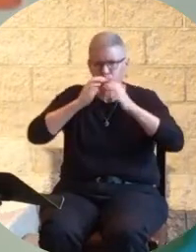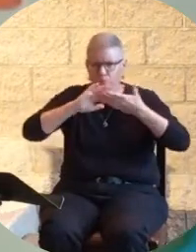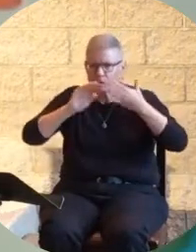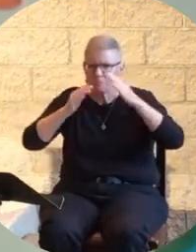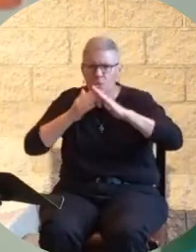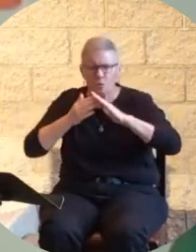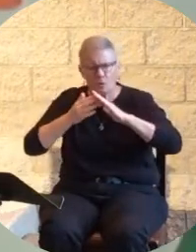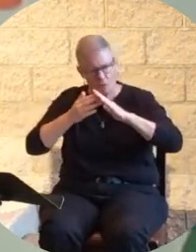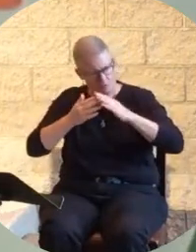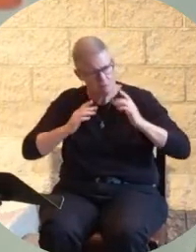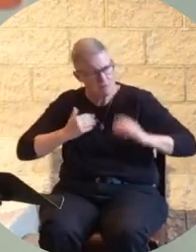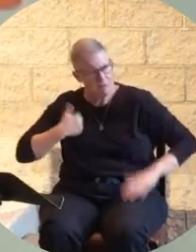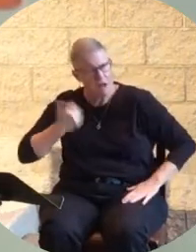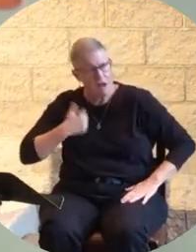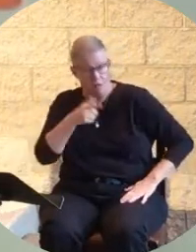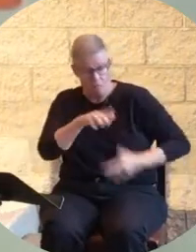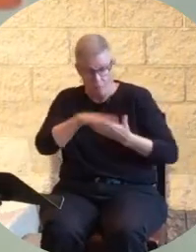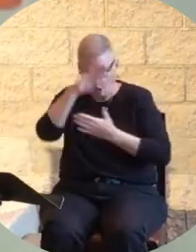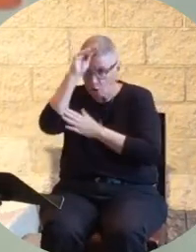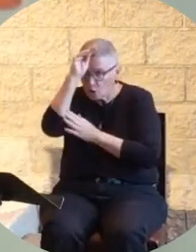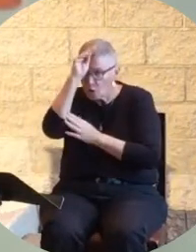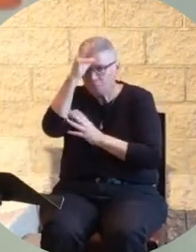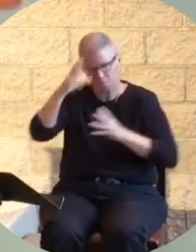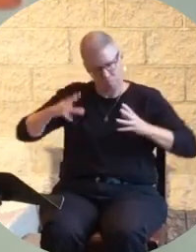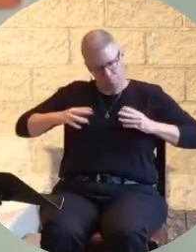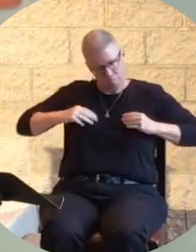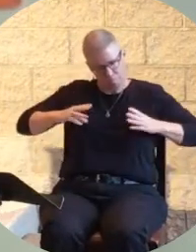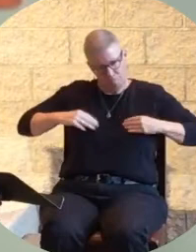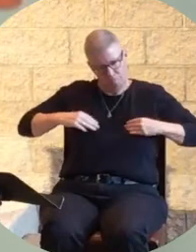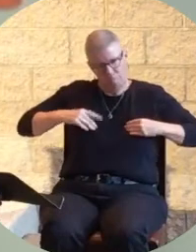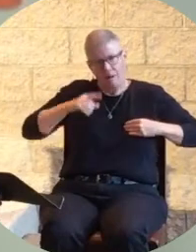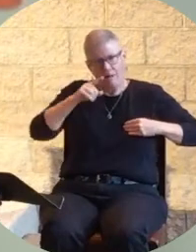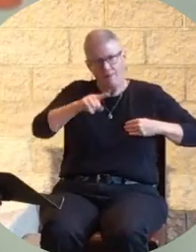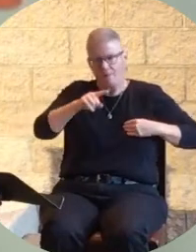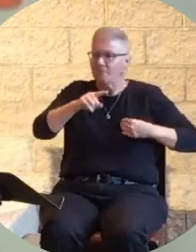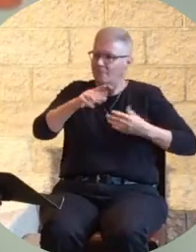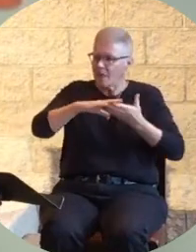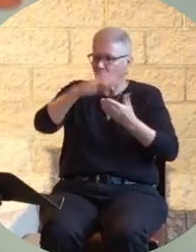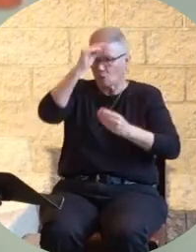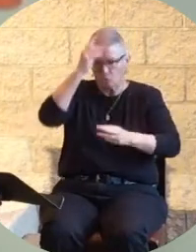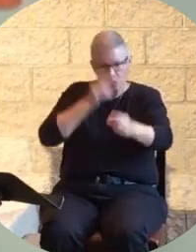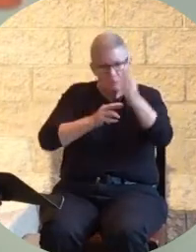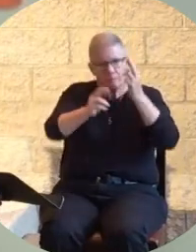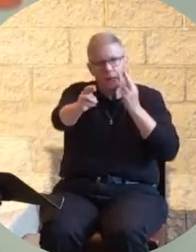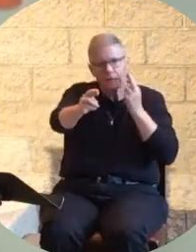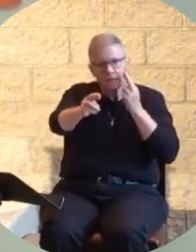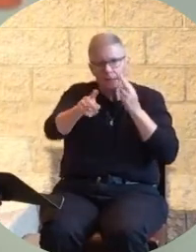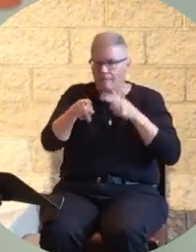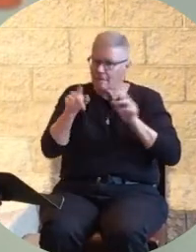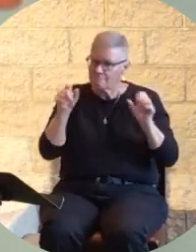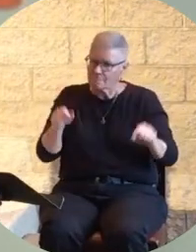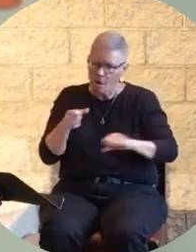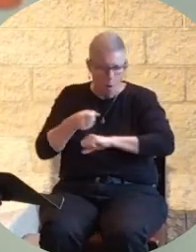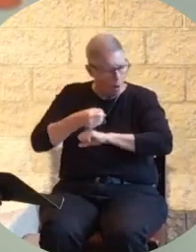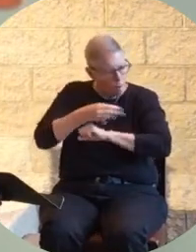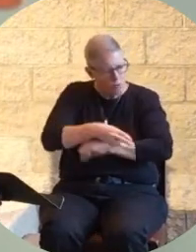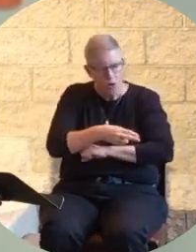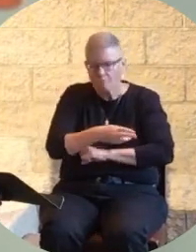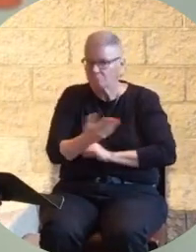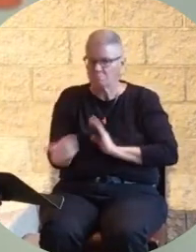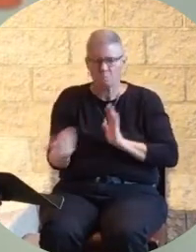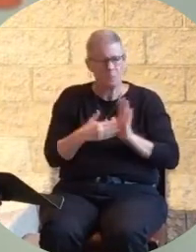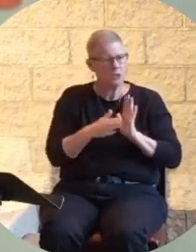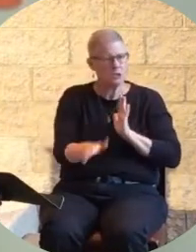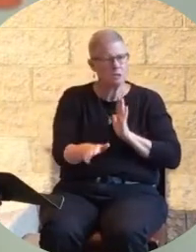respect, that they can overcome the prejudice they learn from adults. I affirm